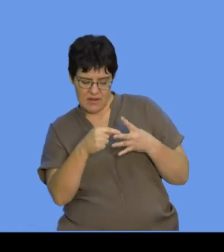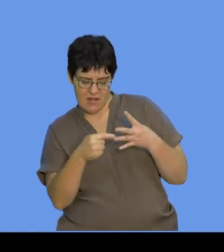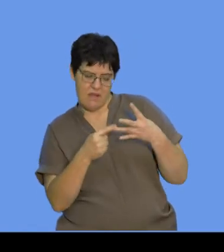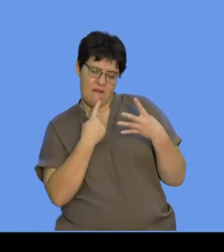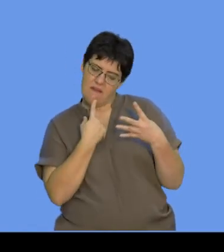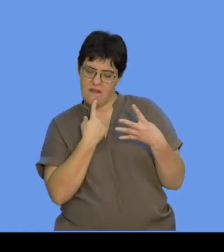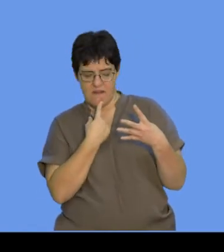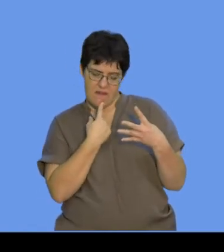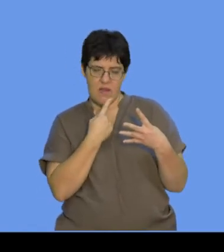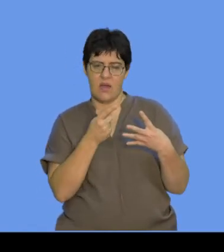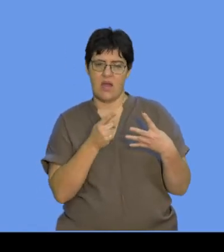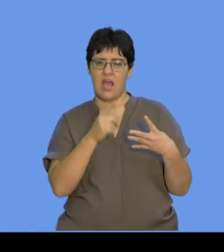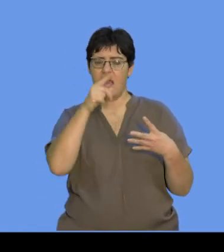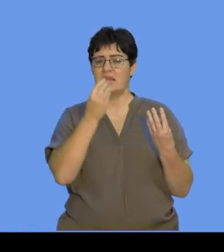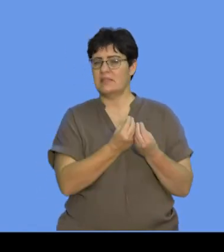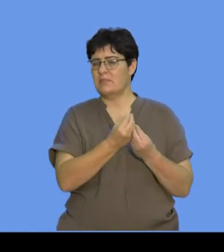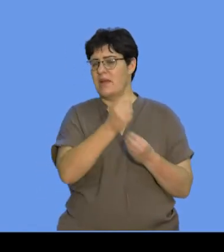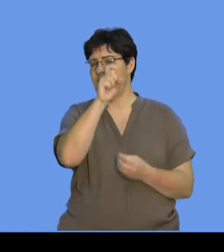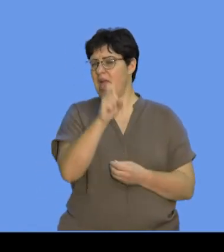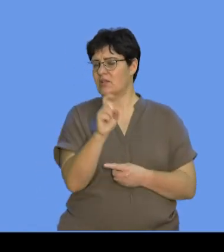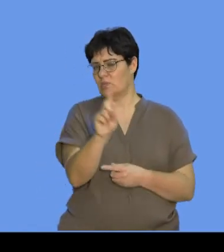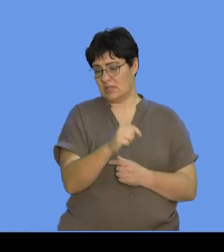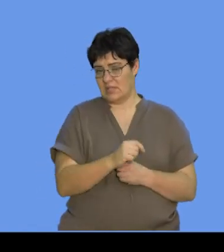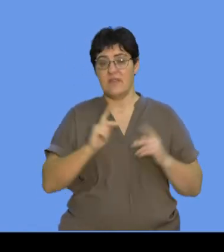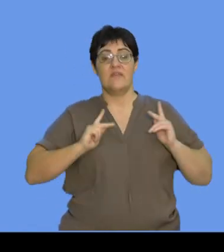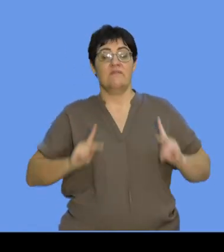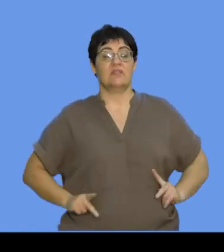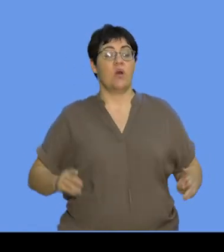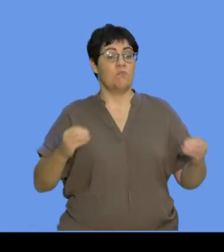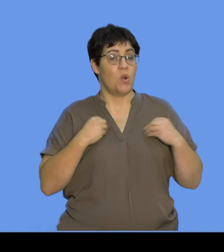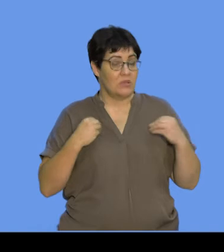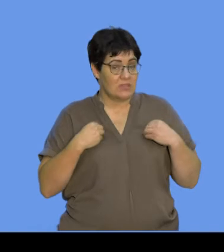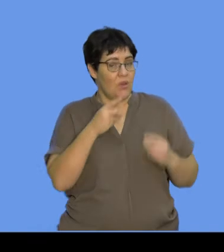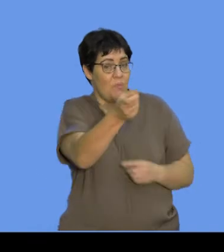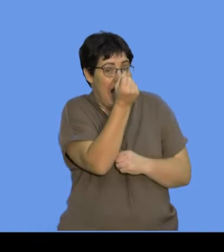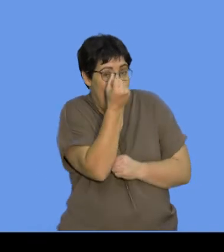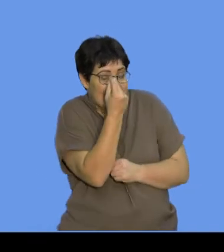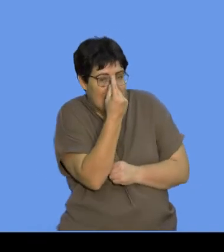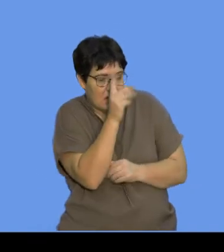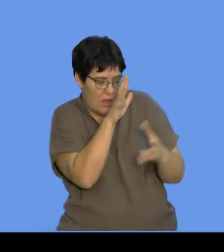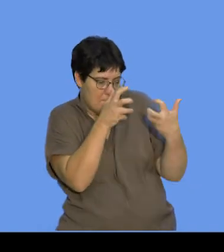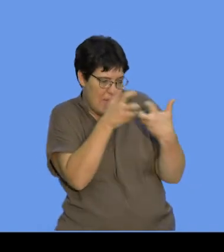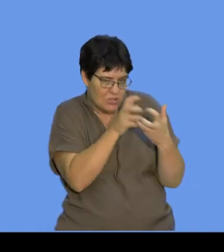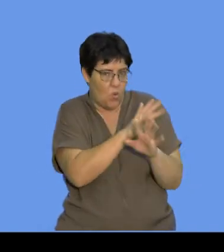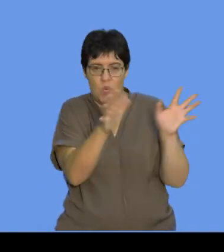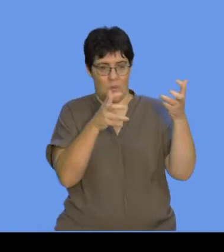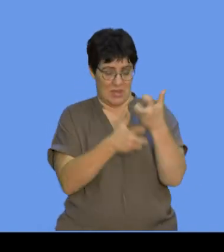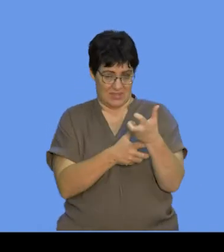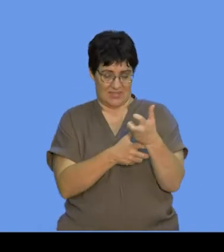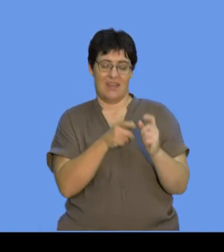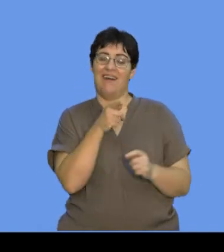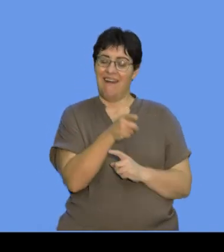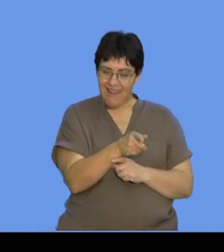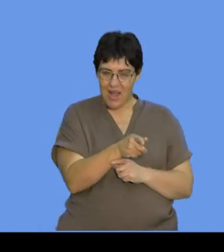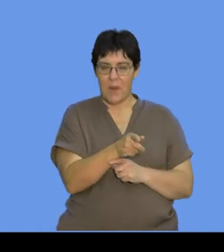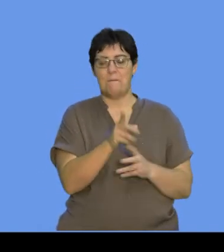this substance X. So the physical properties and the understanding thereof, or understanding of these physical properties of